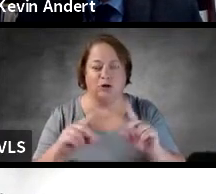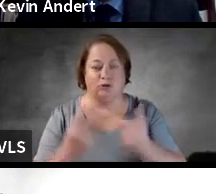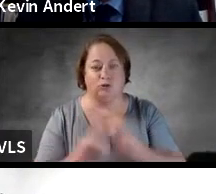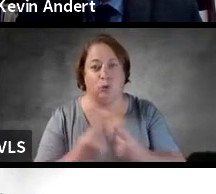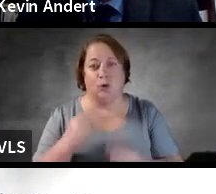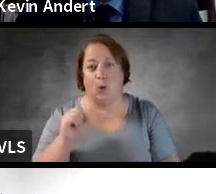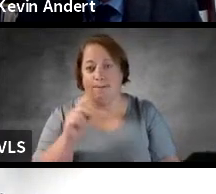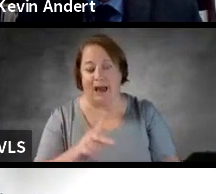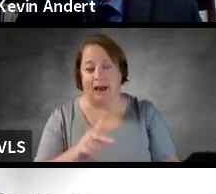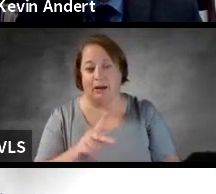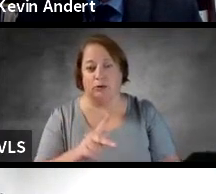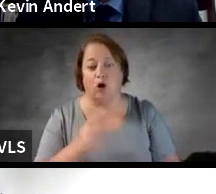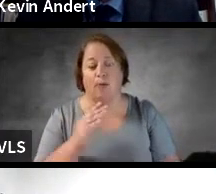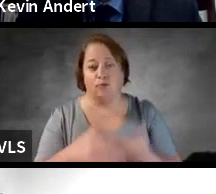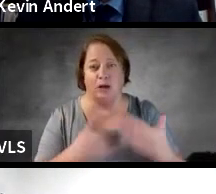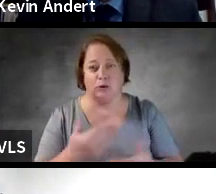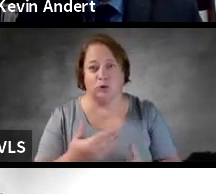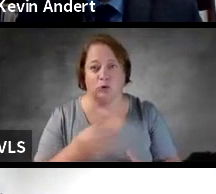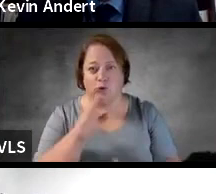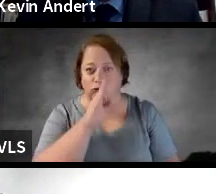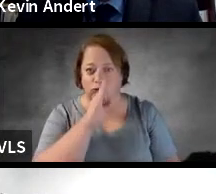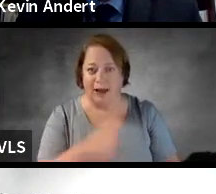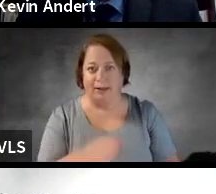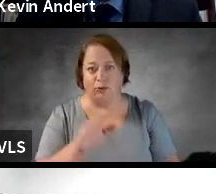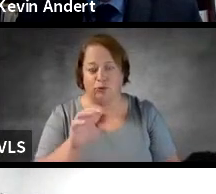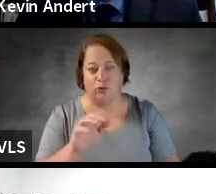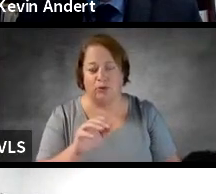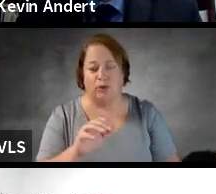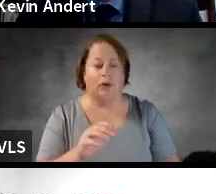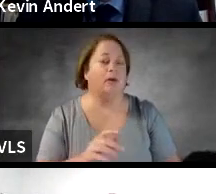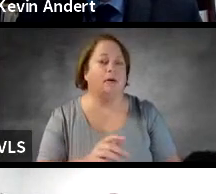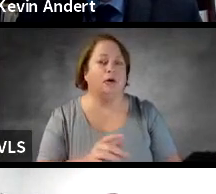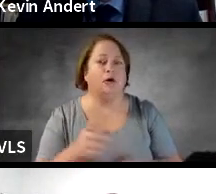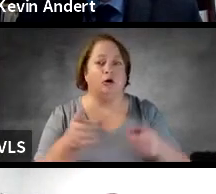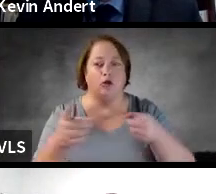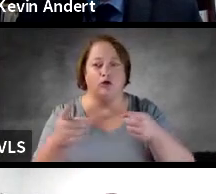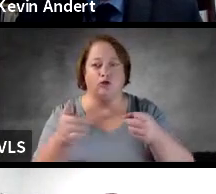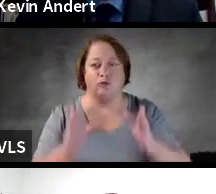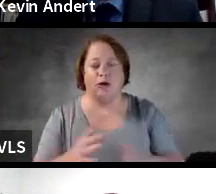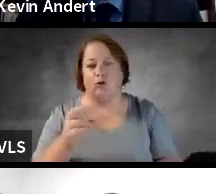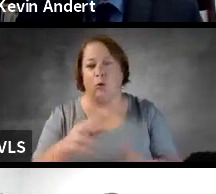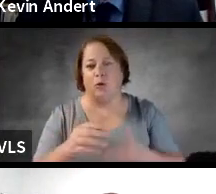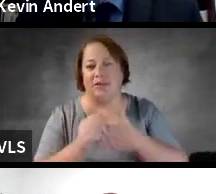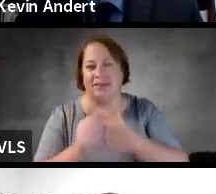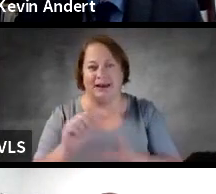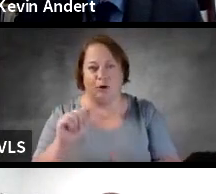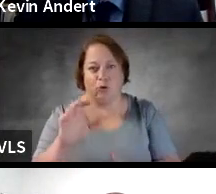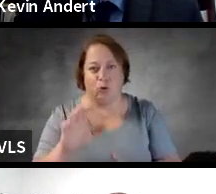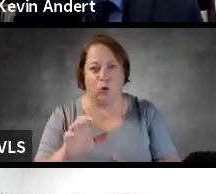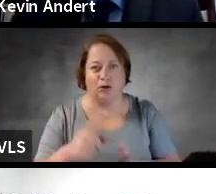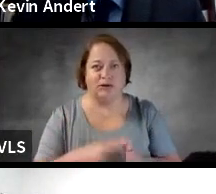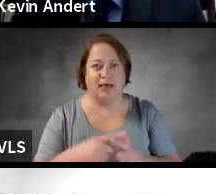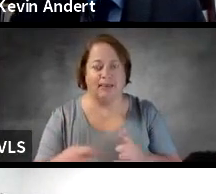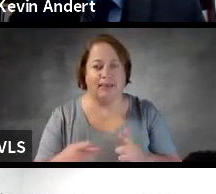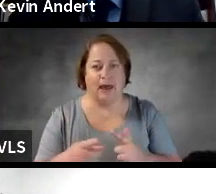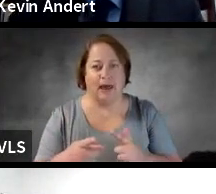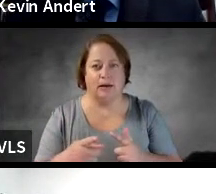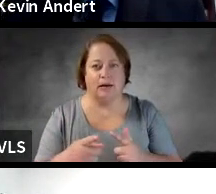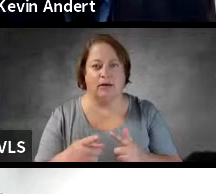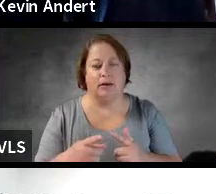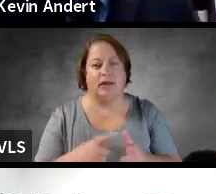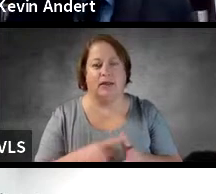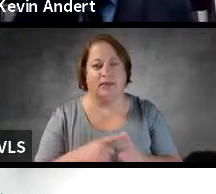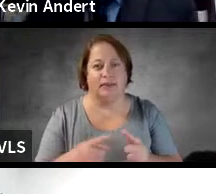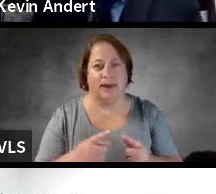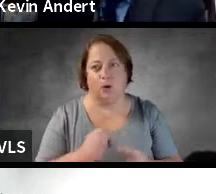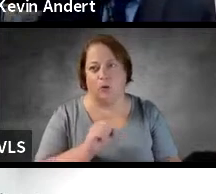to our processes to go directly to the area to the directors or the lead area coordinators, and then they filter it down and then they